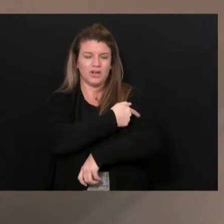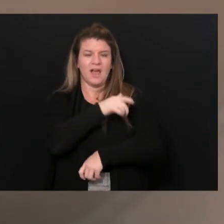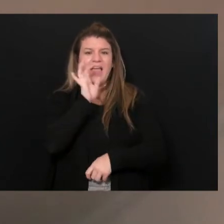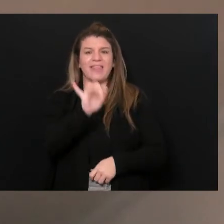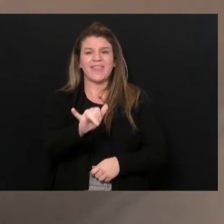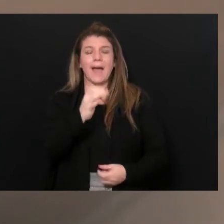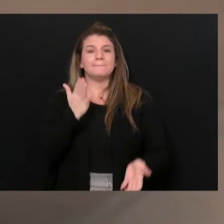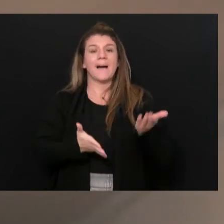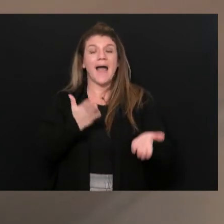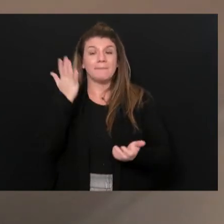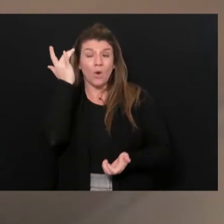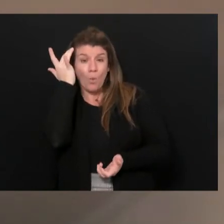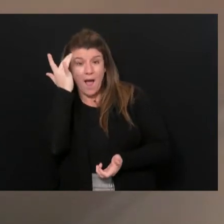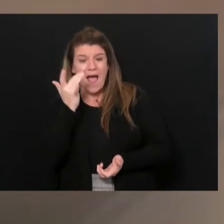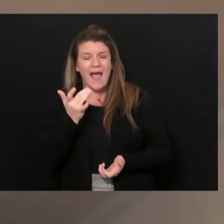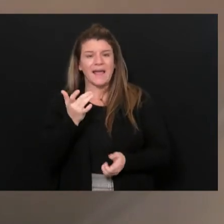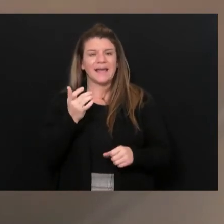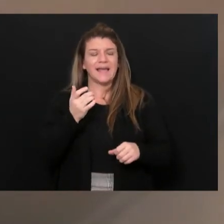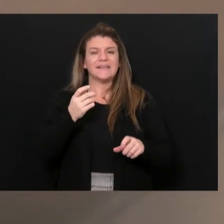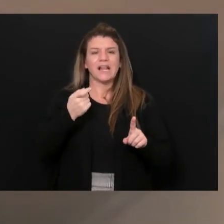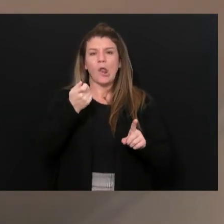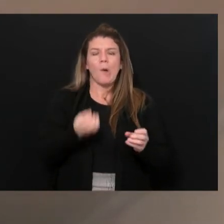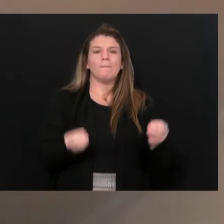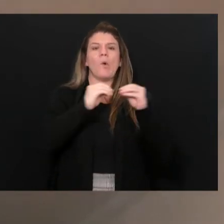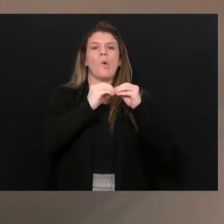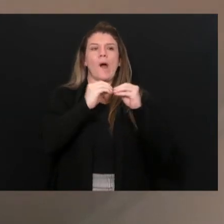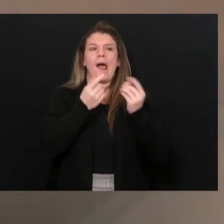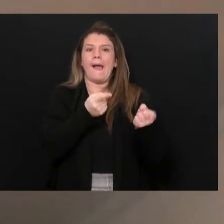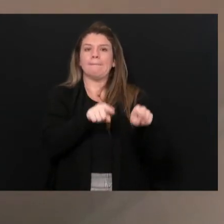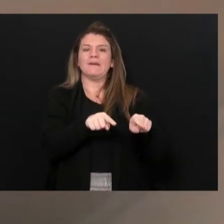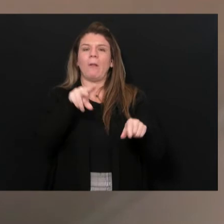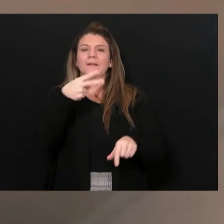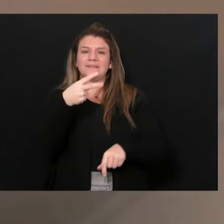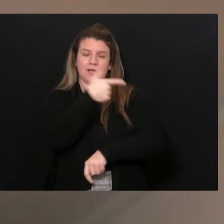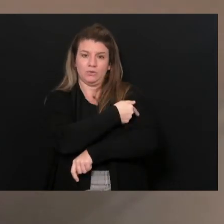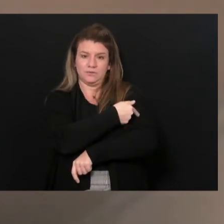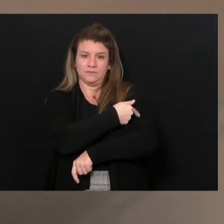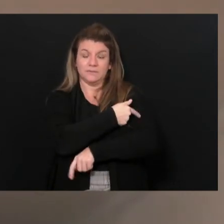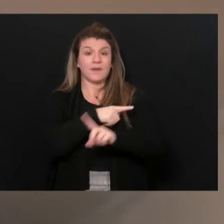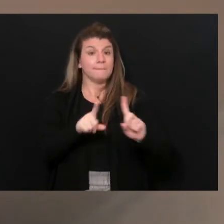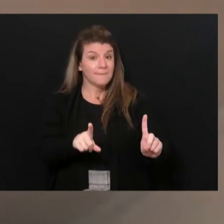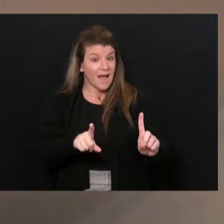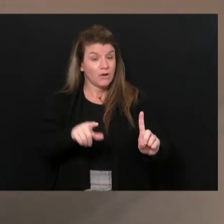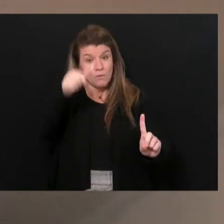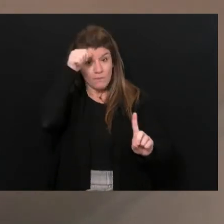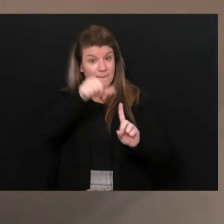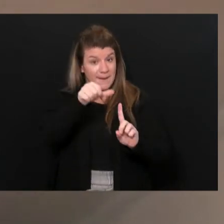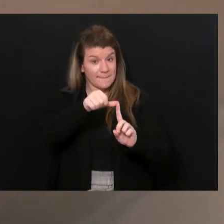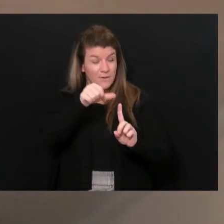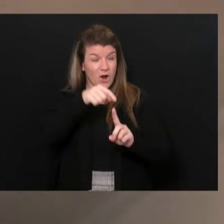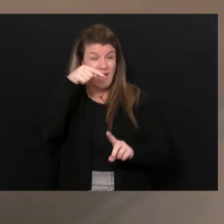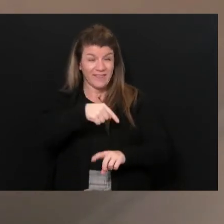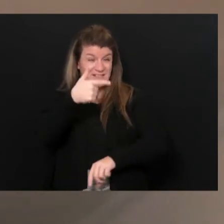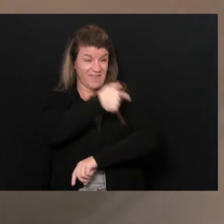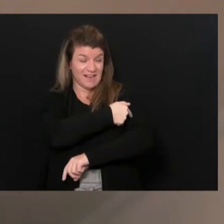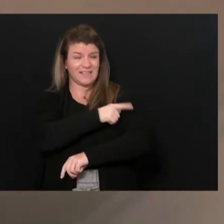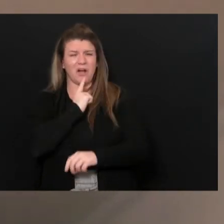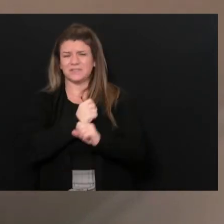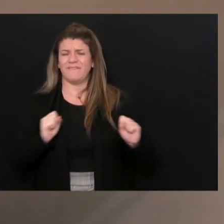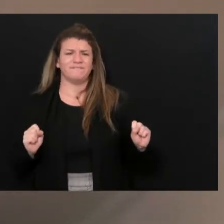bit higher in commonality with the second dose of the vaccine. But remember, these vaccines are extremely